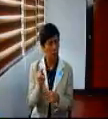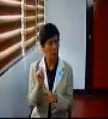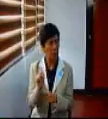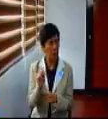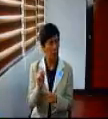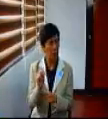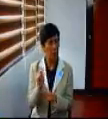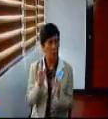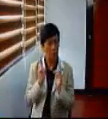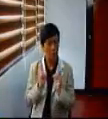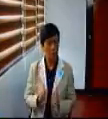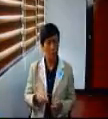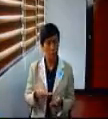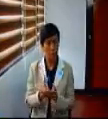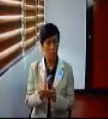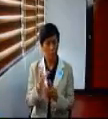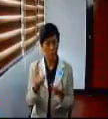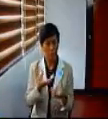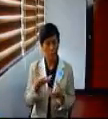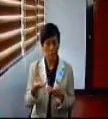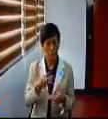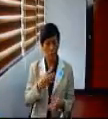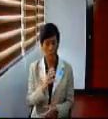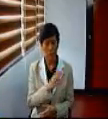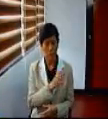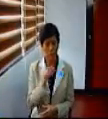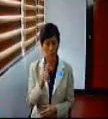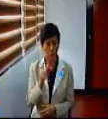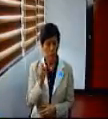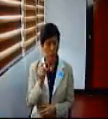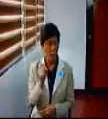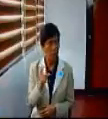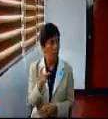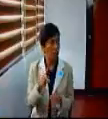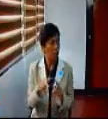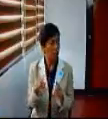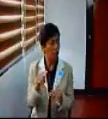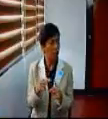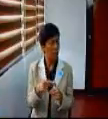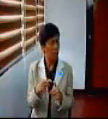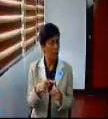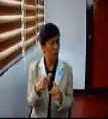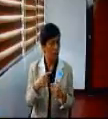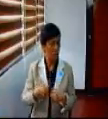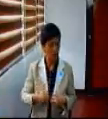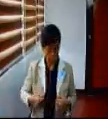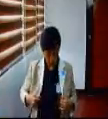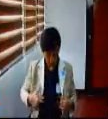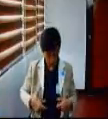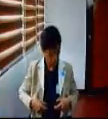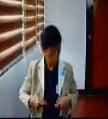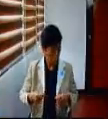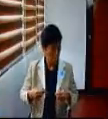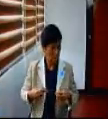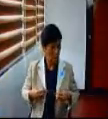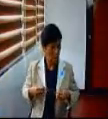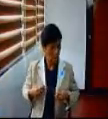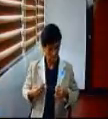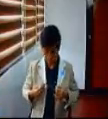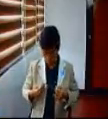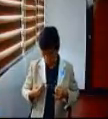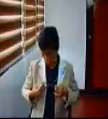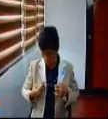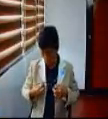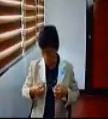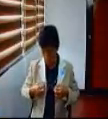in 2011. They are the very first normative set of standards at the global level on human rights